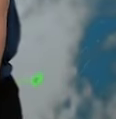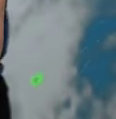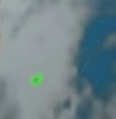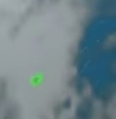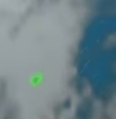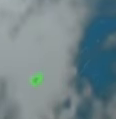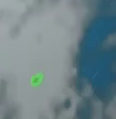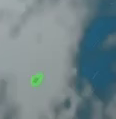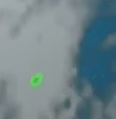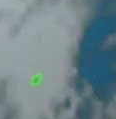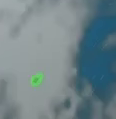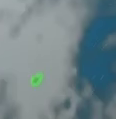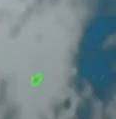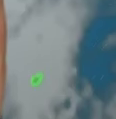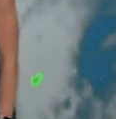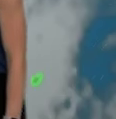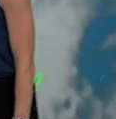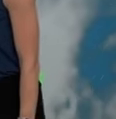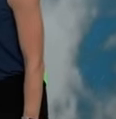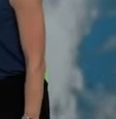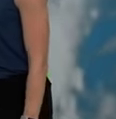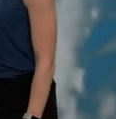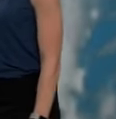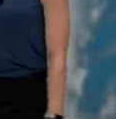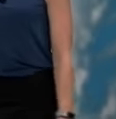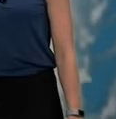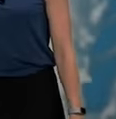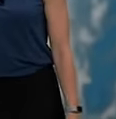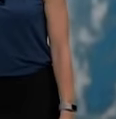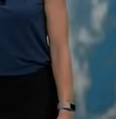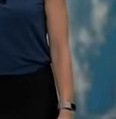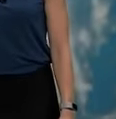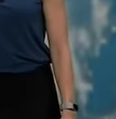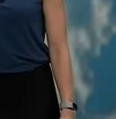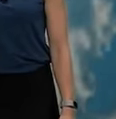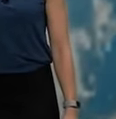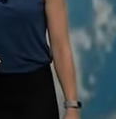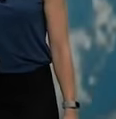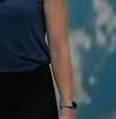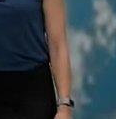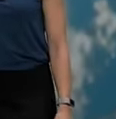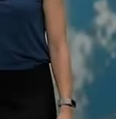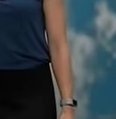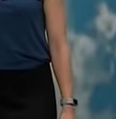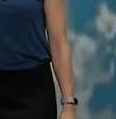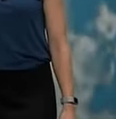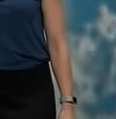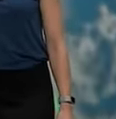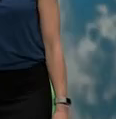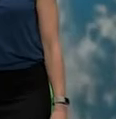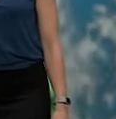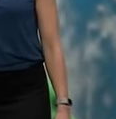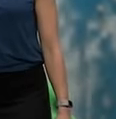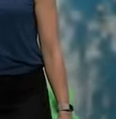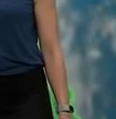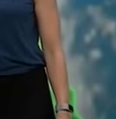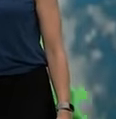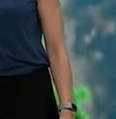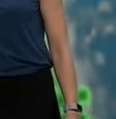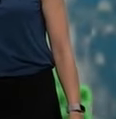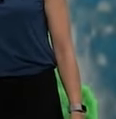expecting a bit of fog along the west coast overnight and into Thursday morning. Overall, we're forecasting mostly clear to partly cloudy conditions with a